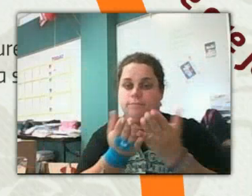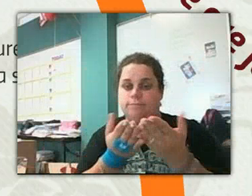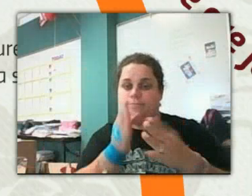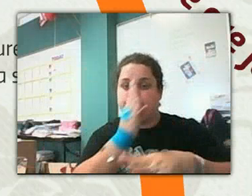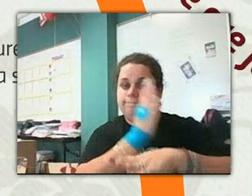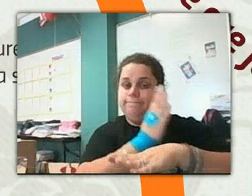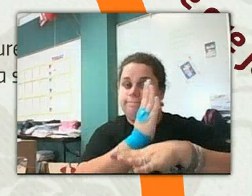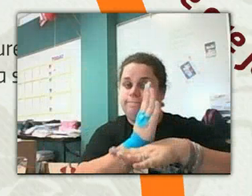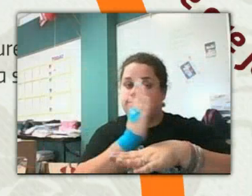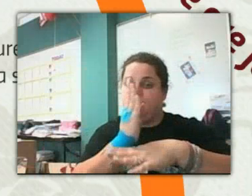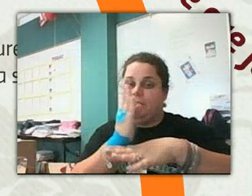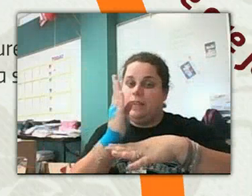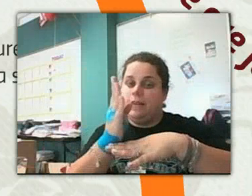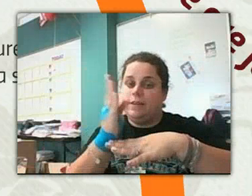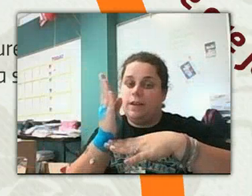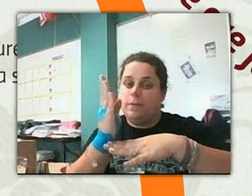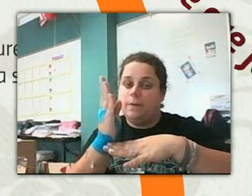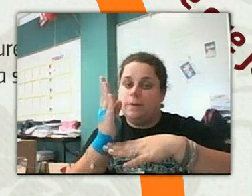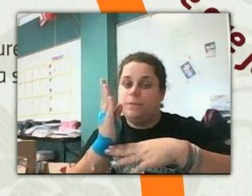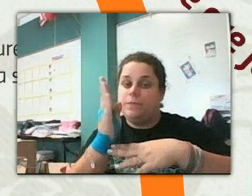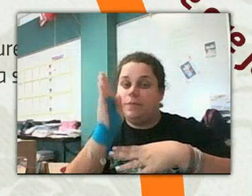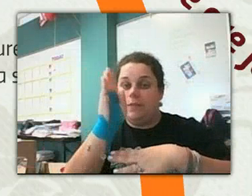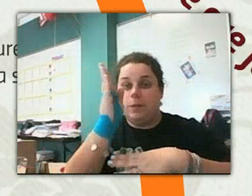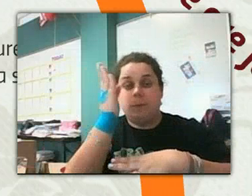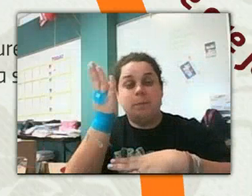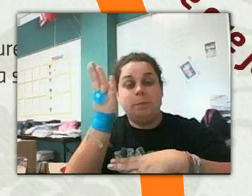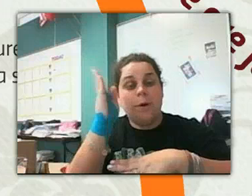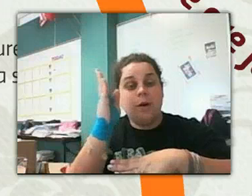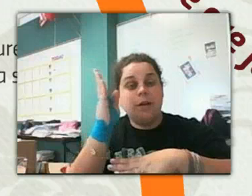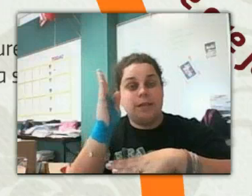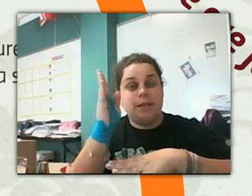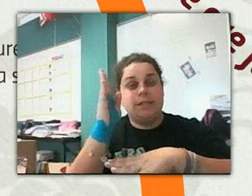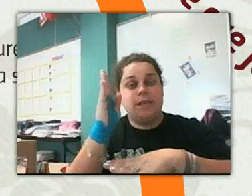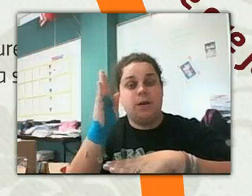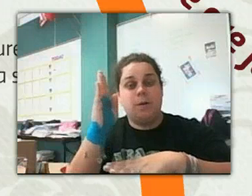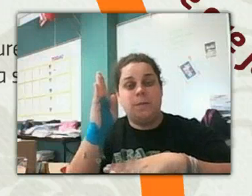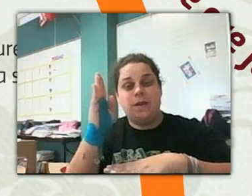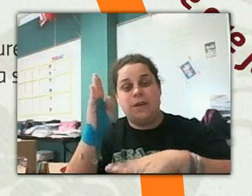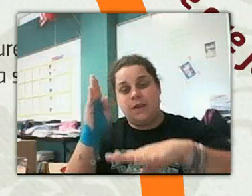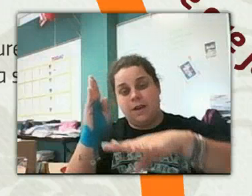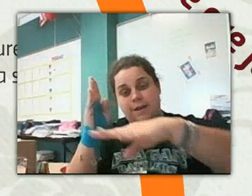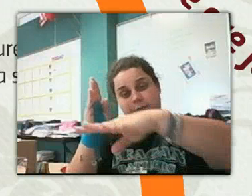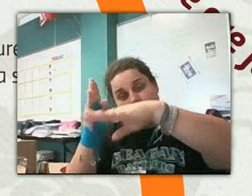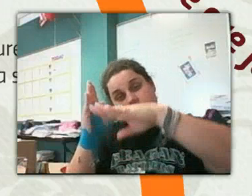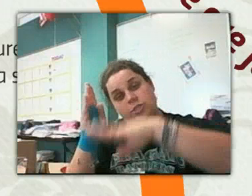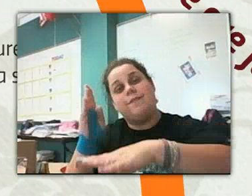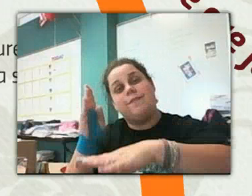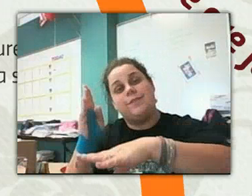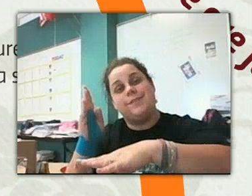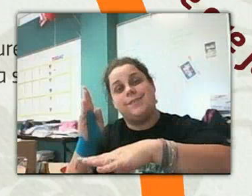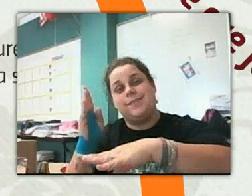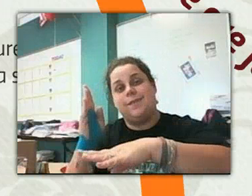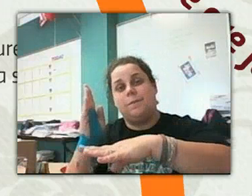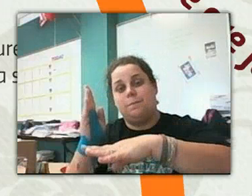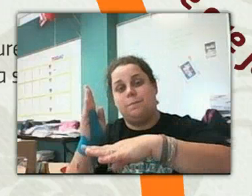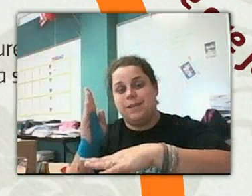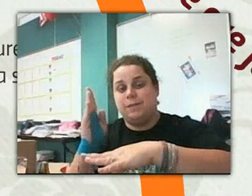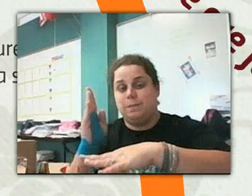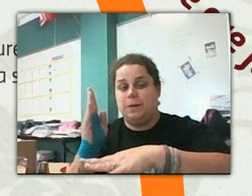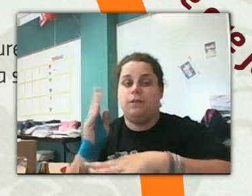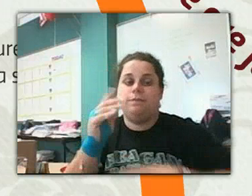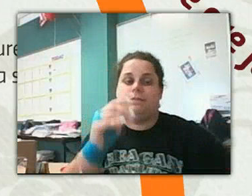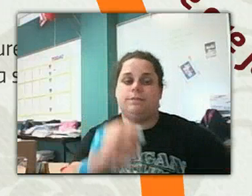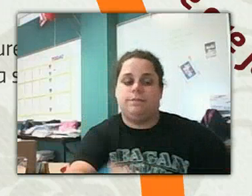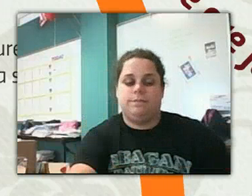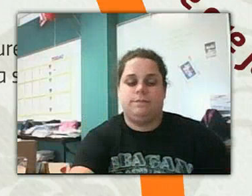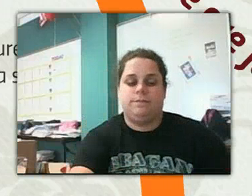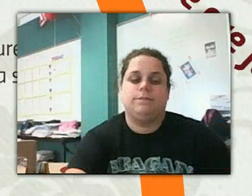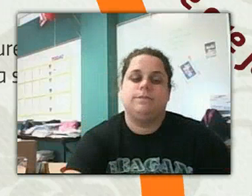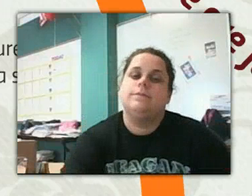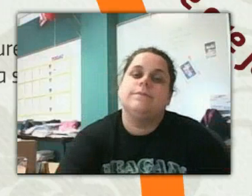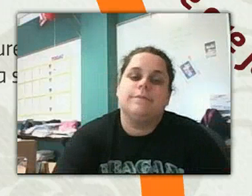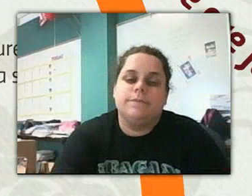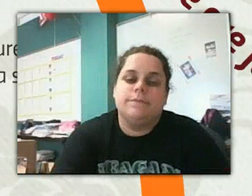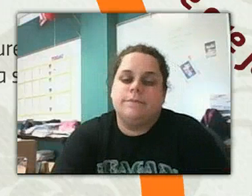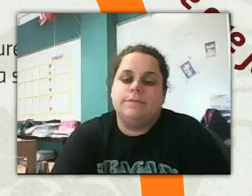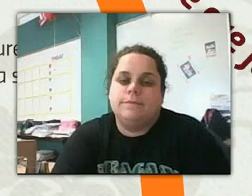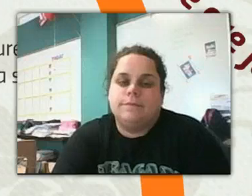books lined up, this book is CLB and the shelf is CL base B.